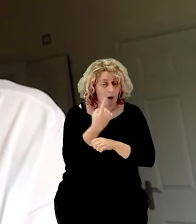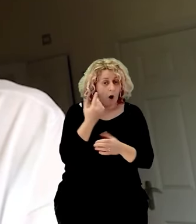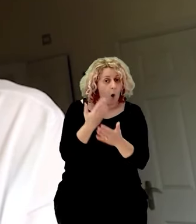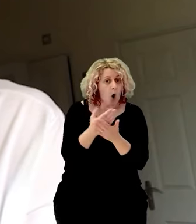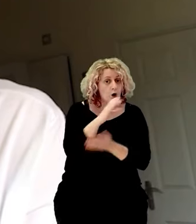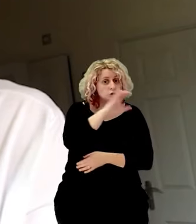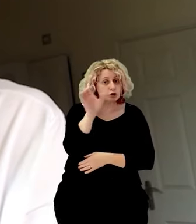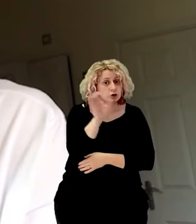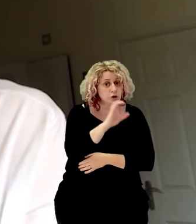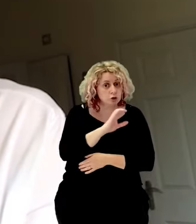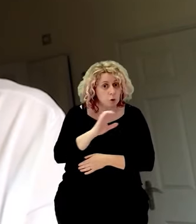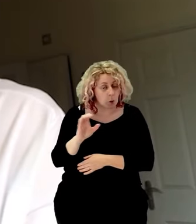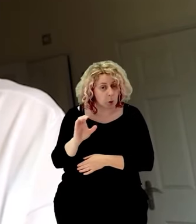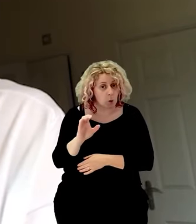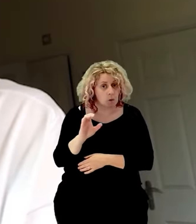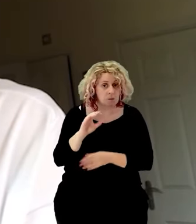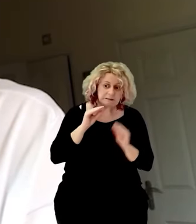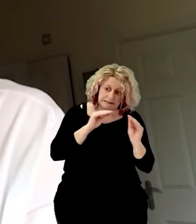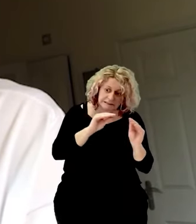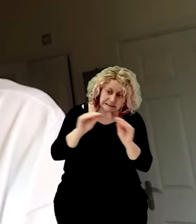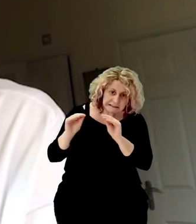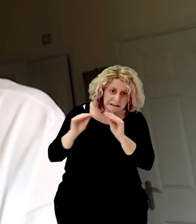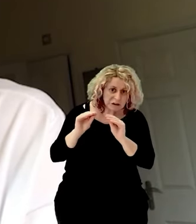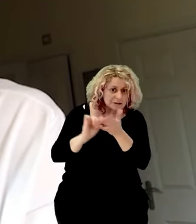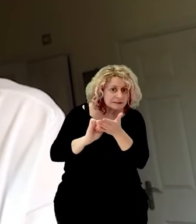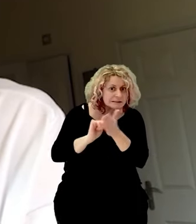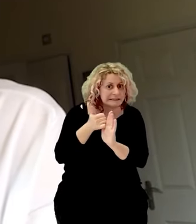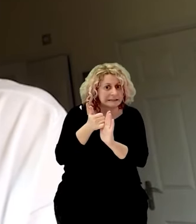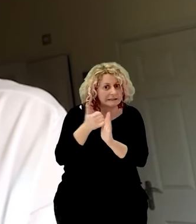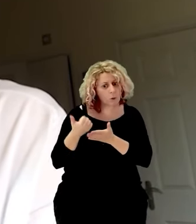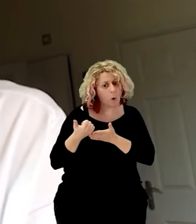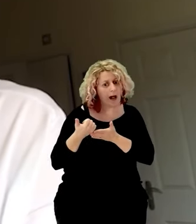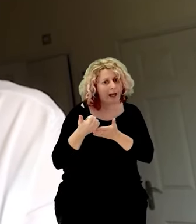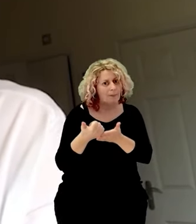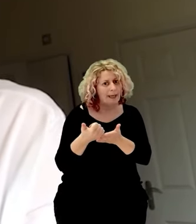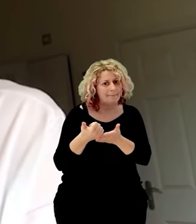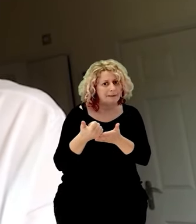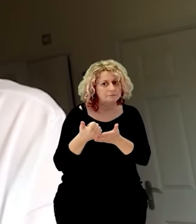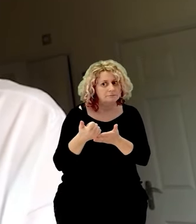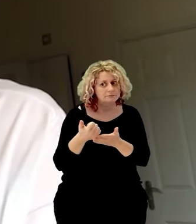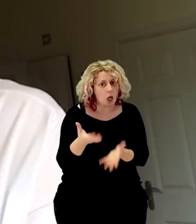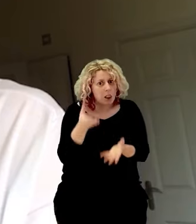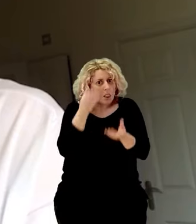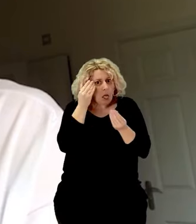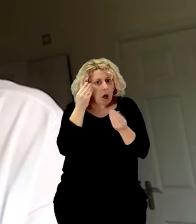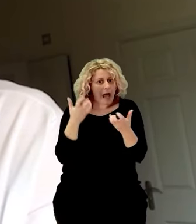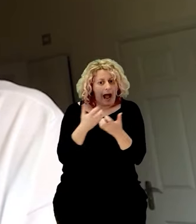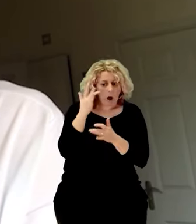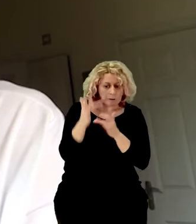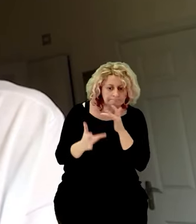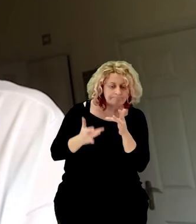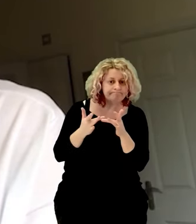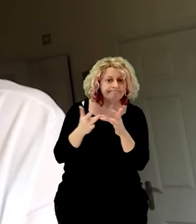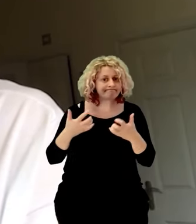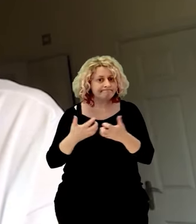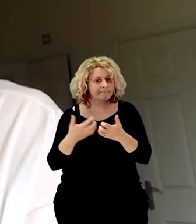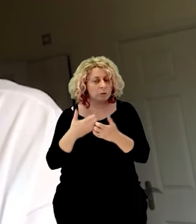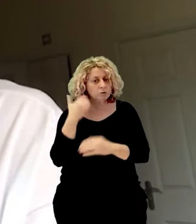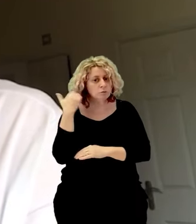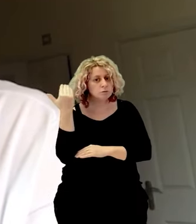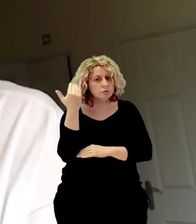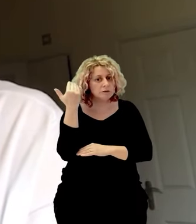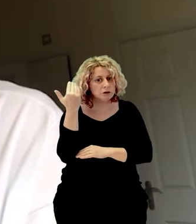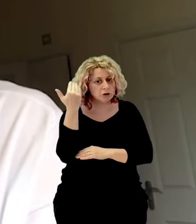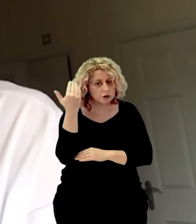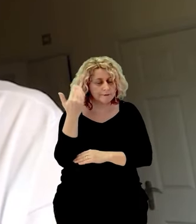with 100 preachers, and to be able to give them something really concrete and tangible to be able to help them navigate this